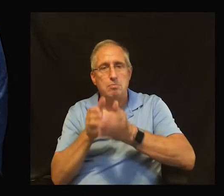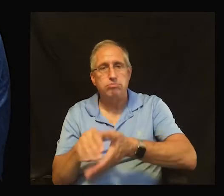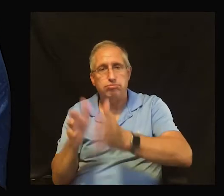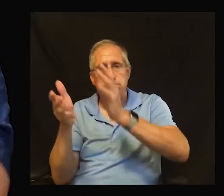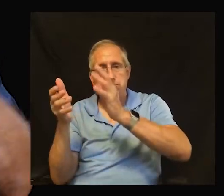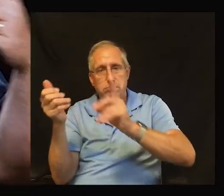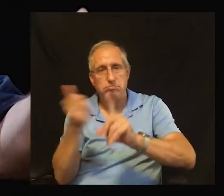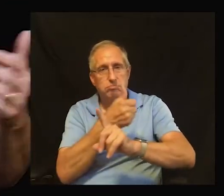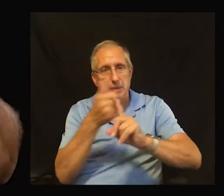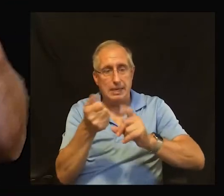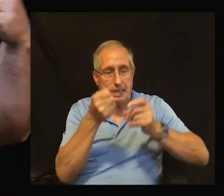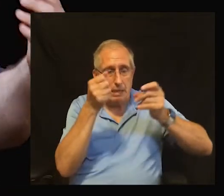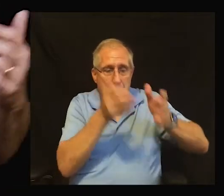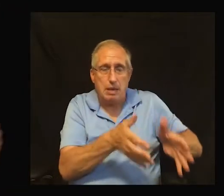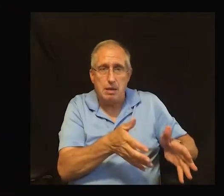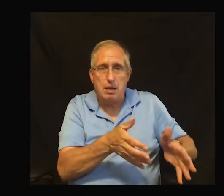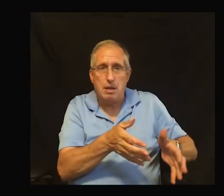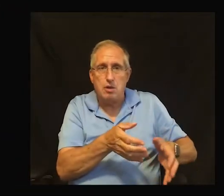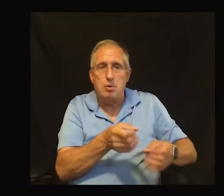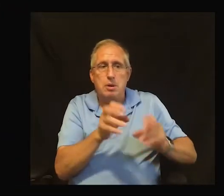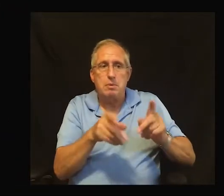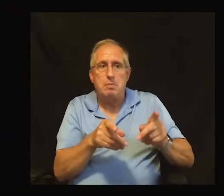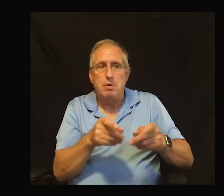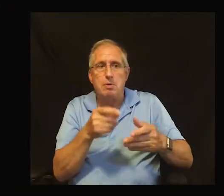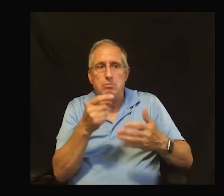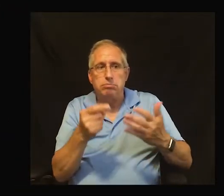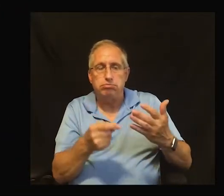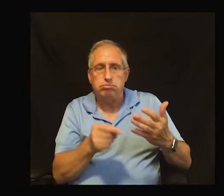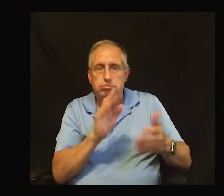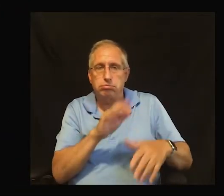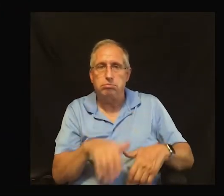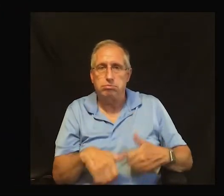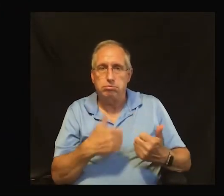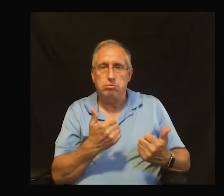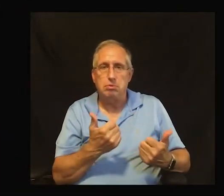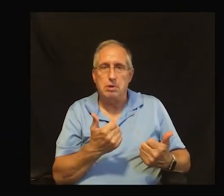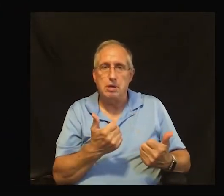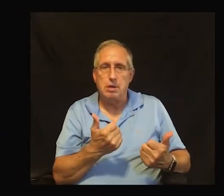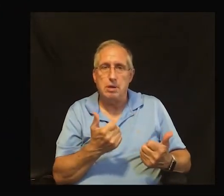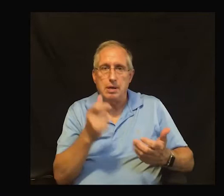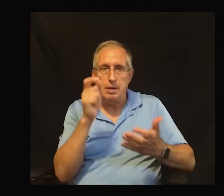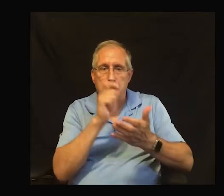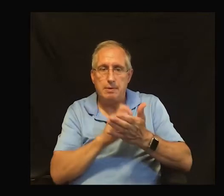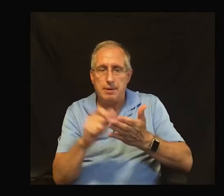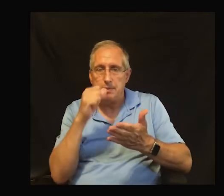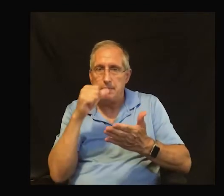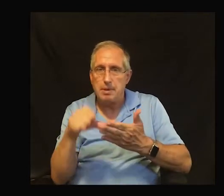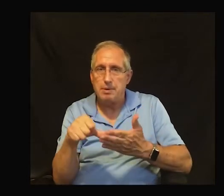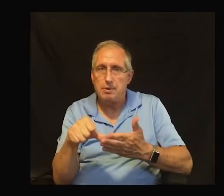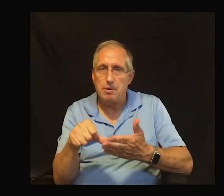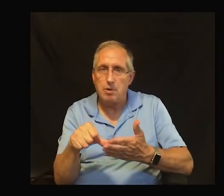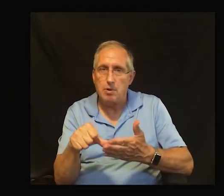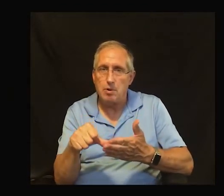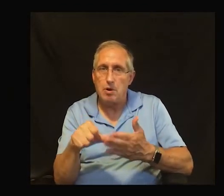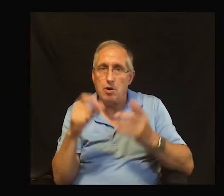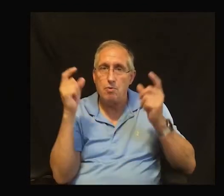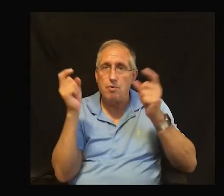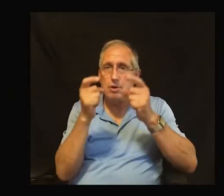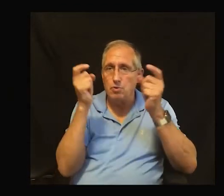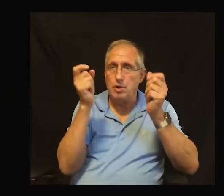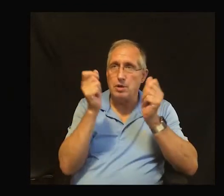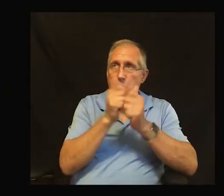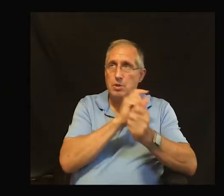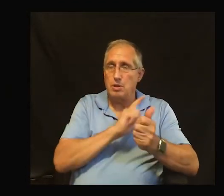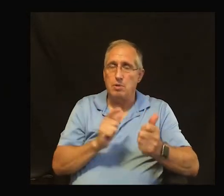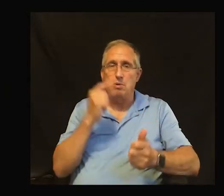He's been shipwrecked and beaten and abandoned by so many people. And when he writes this letter, he says